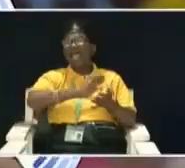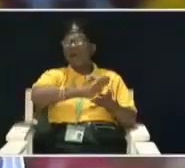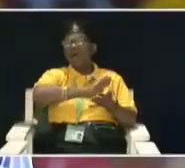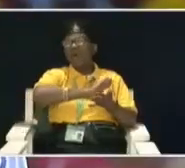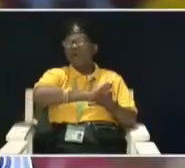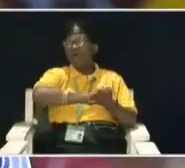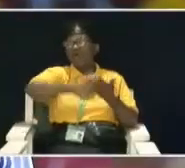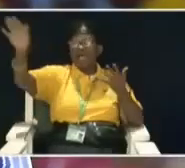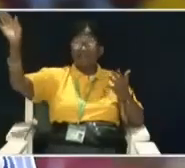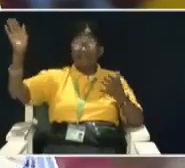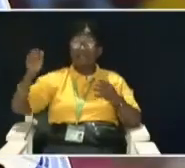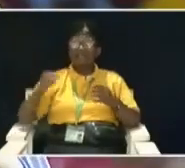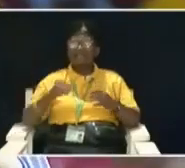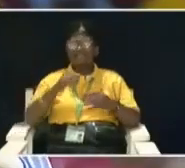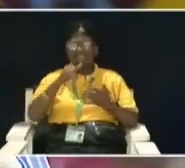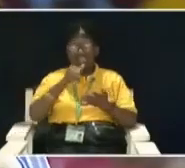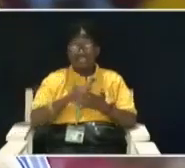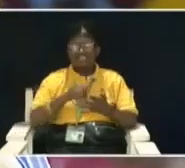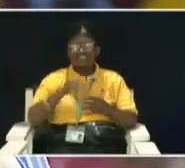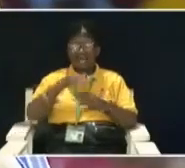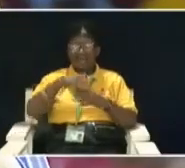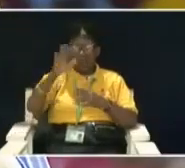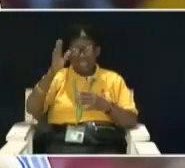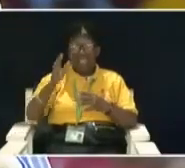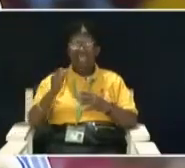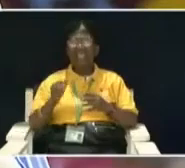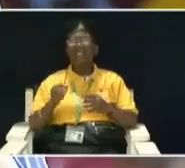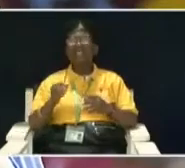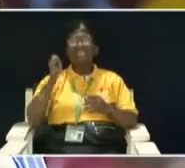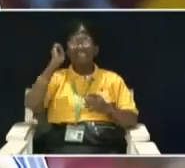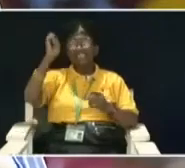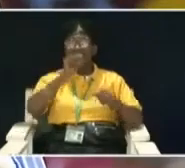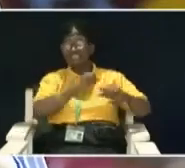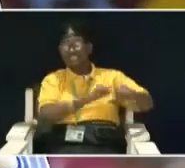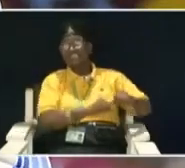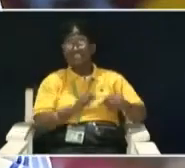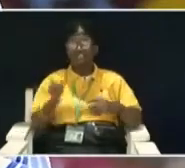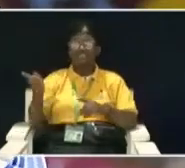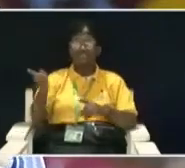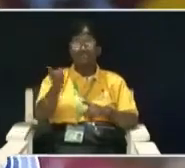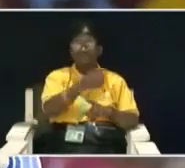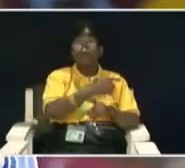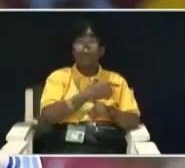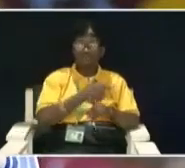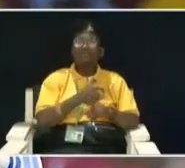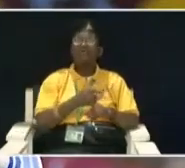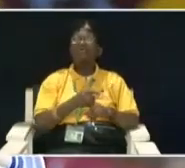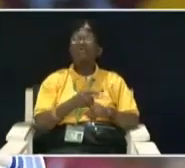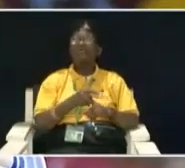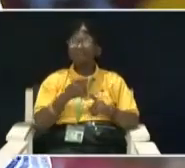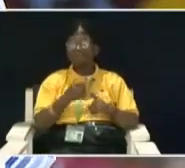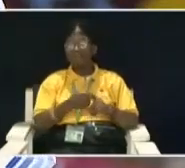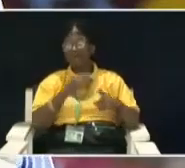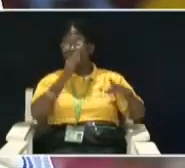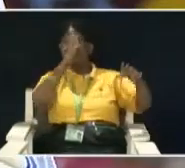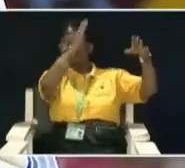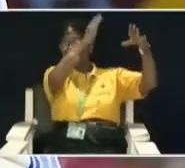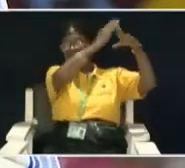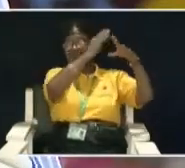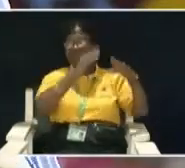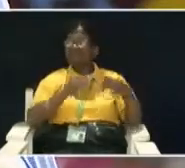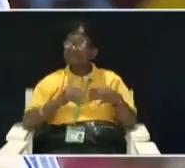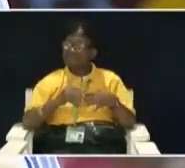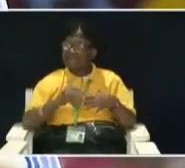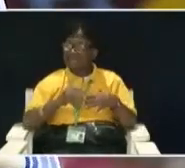He shields you through his blood now from hindered access